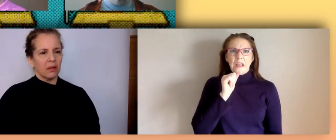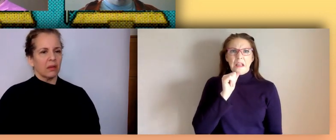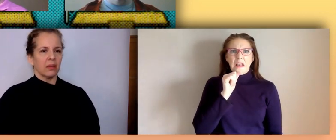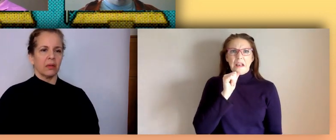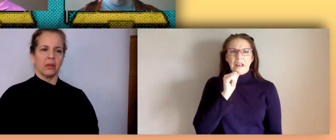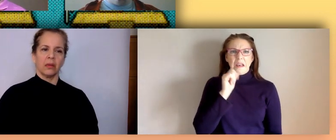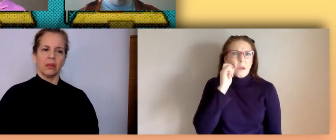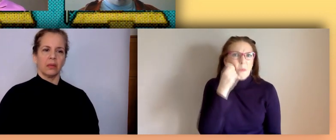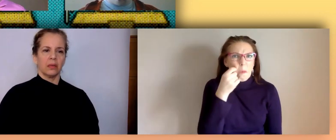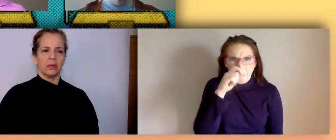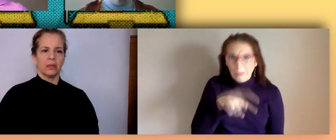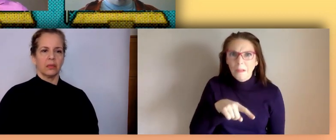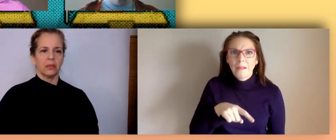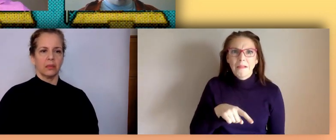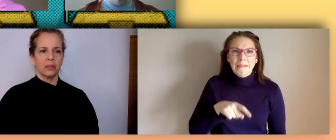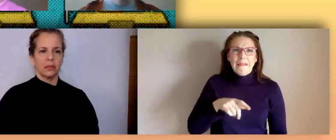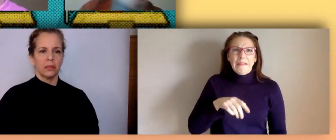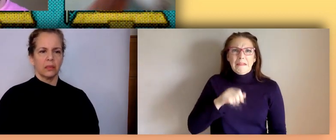Moody.